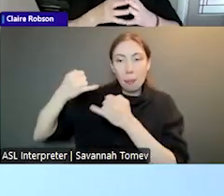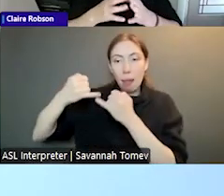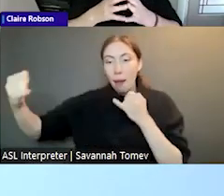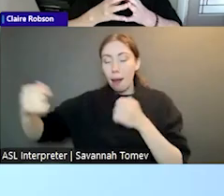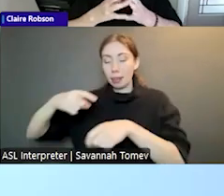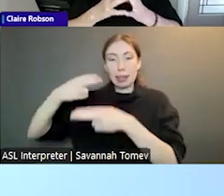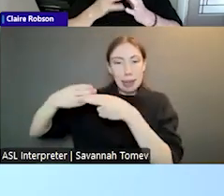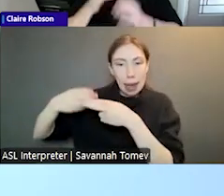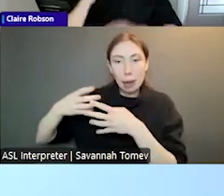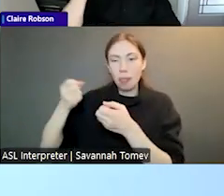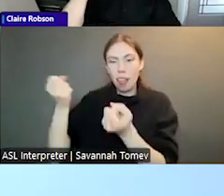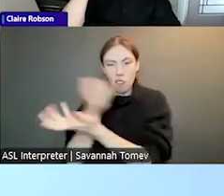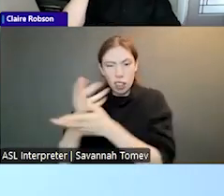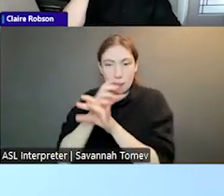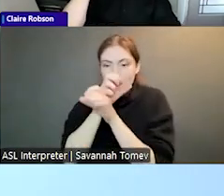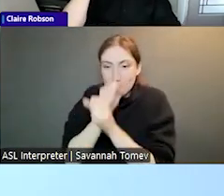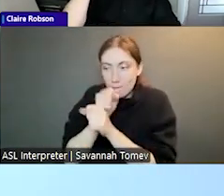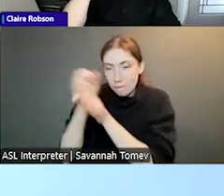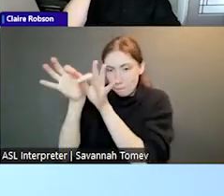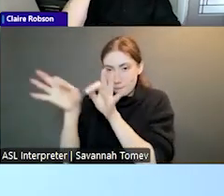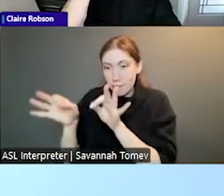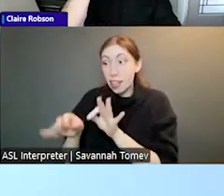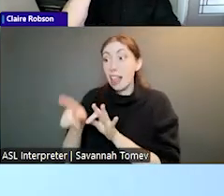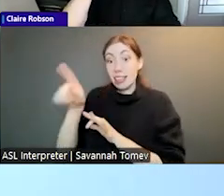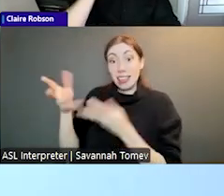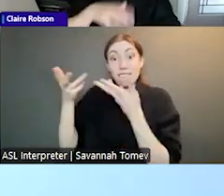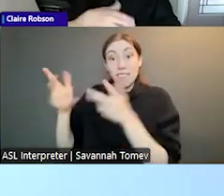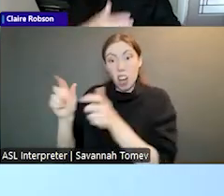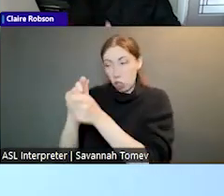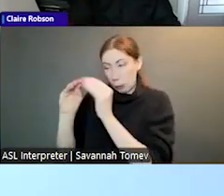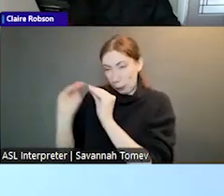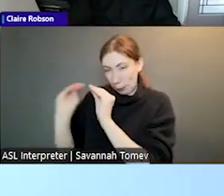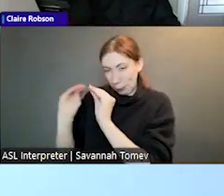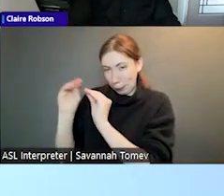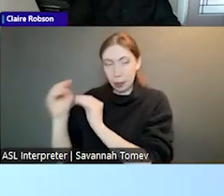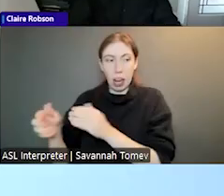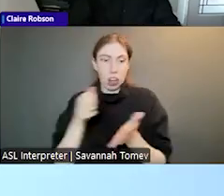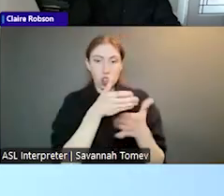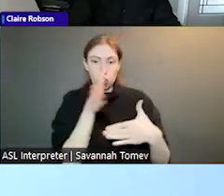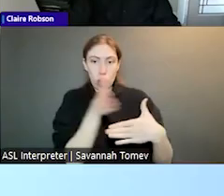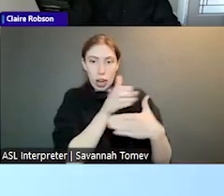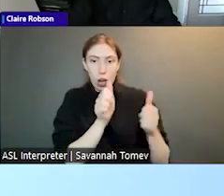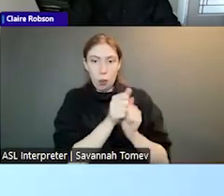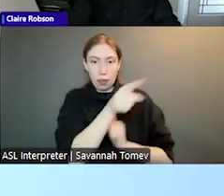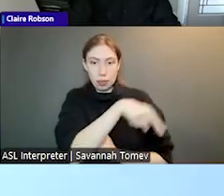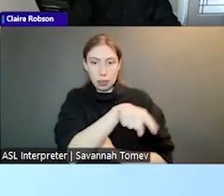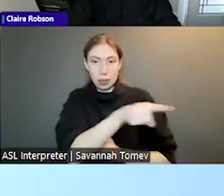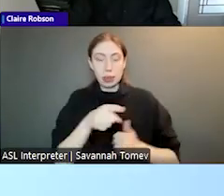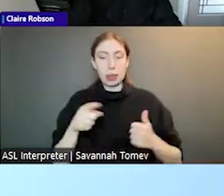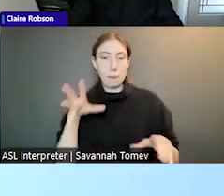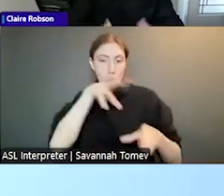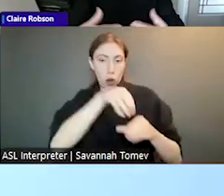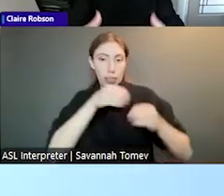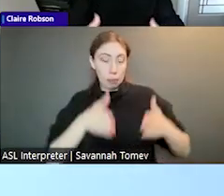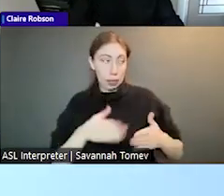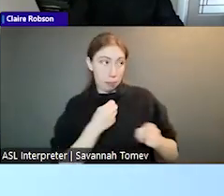shared each narrative with the participant and conducted at least 1, often 2 or 3